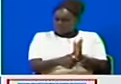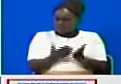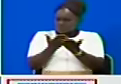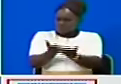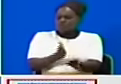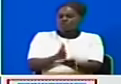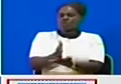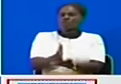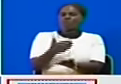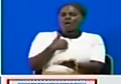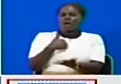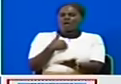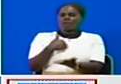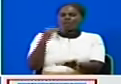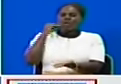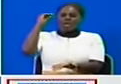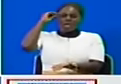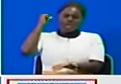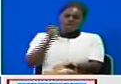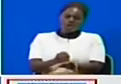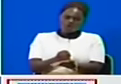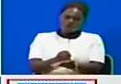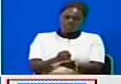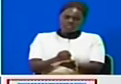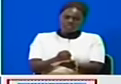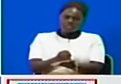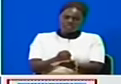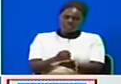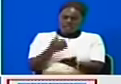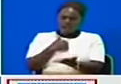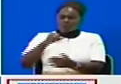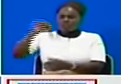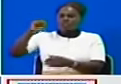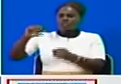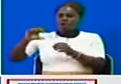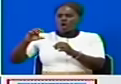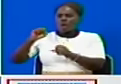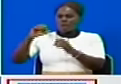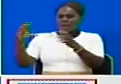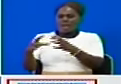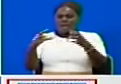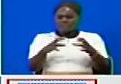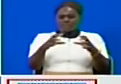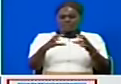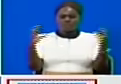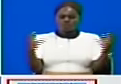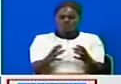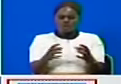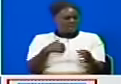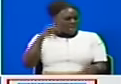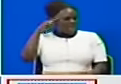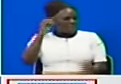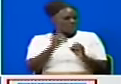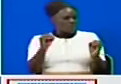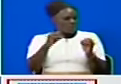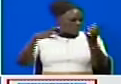through. There is the Jubilee headquarters. We have the political parties tribunal. We also have a tribunal at the Jubilee headquarters. So I do not think